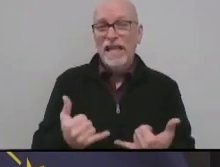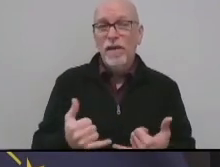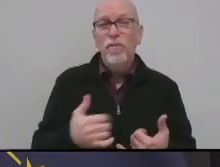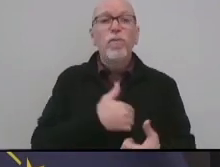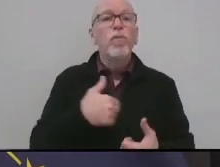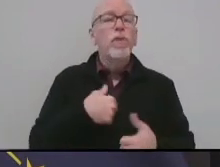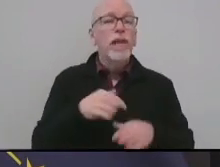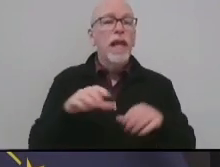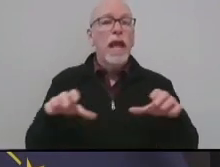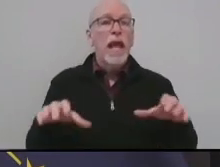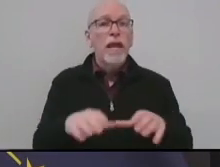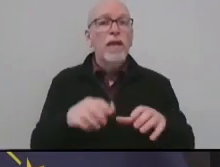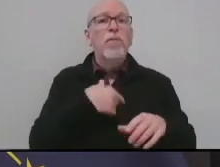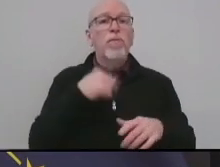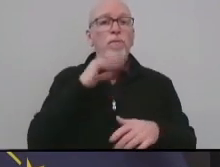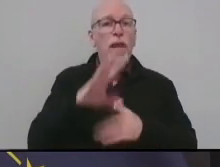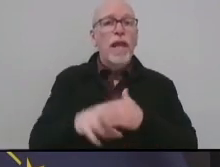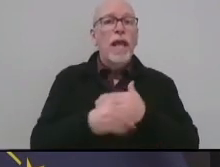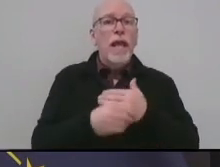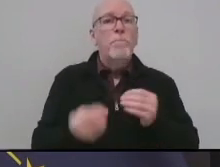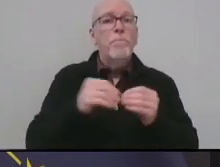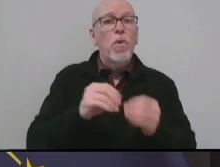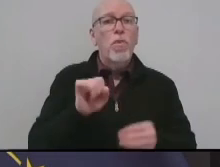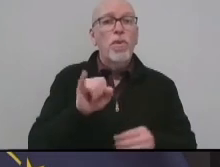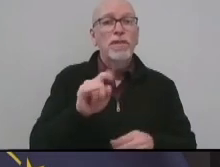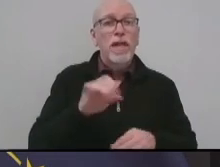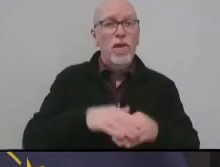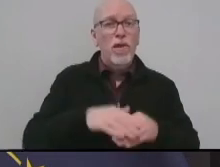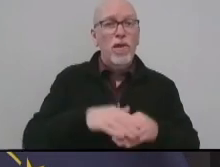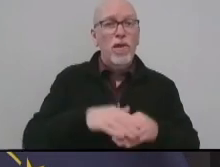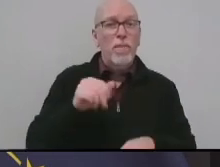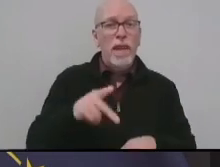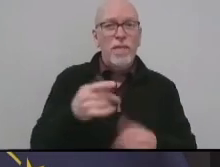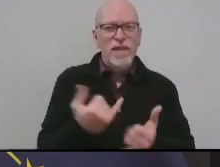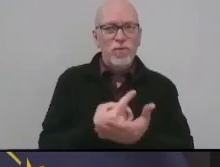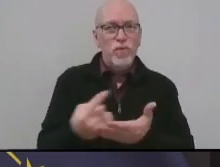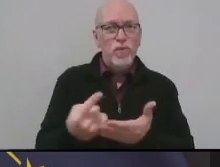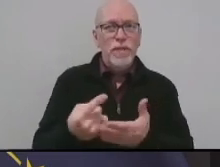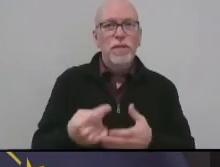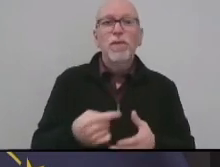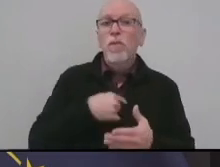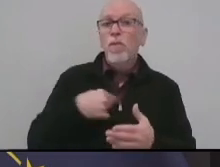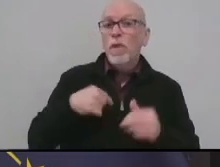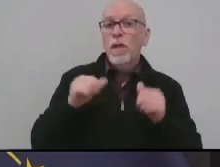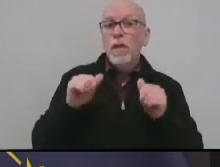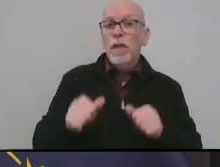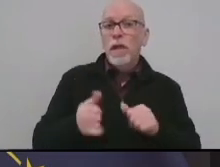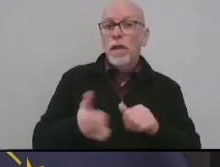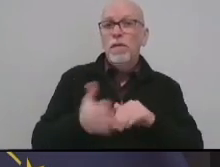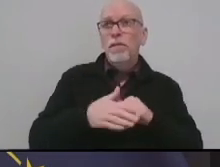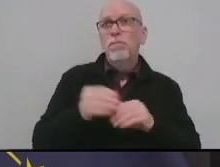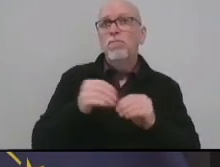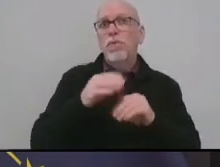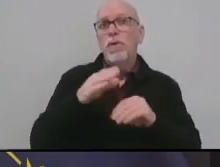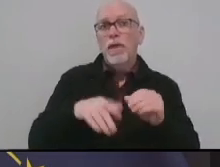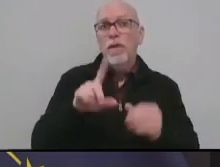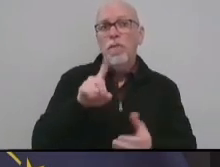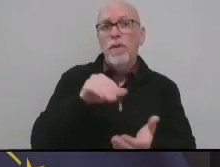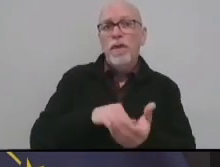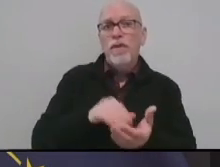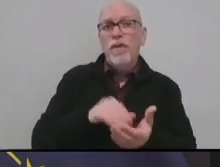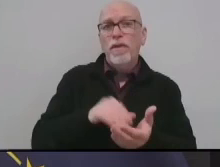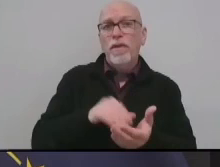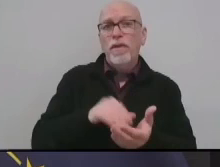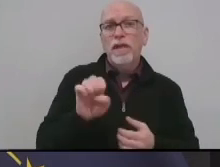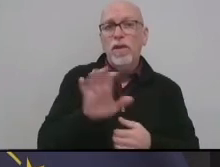adding more sites to our map just this week, and we have the ability to go up to over 1,000 sites across Indiana. We have had so